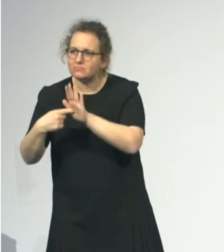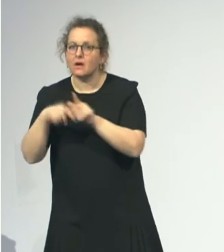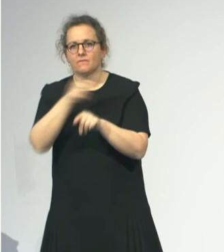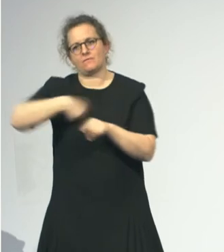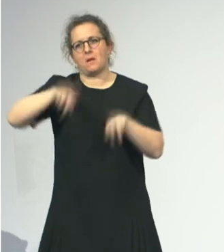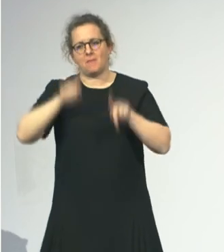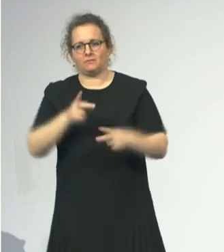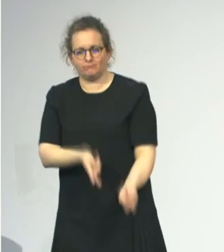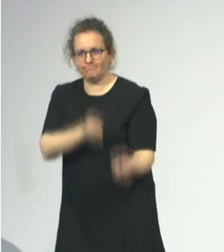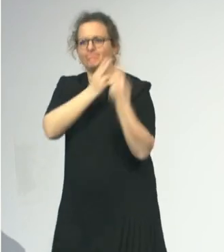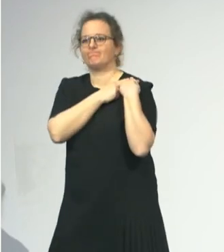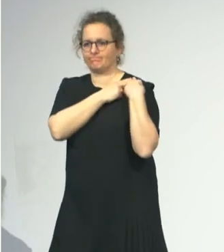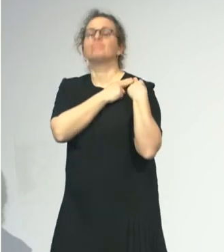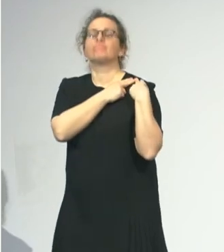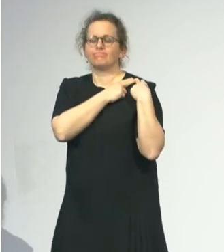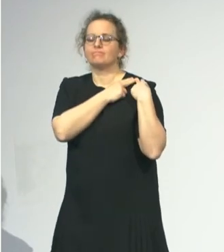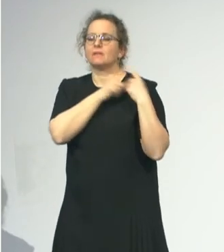my peers,